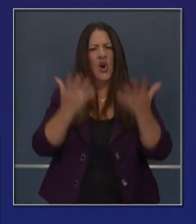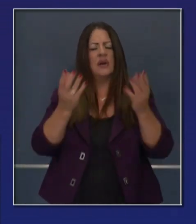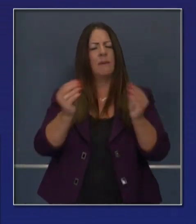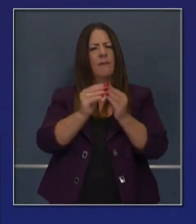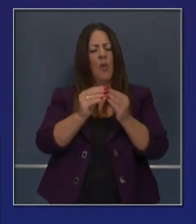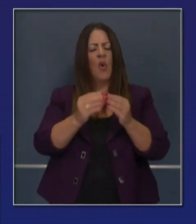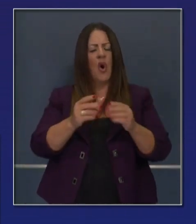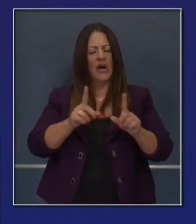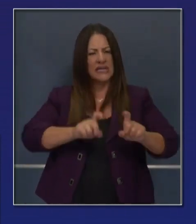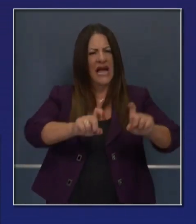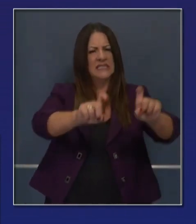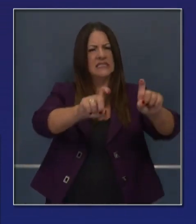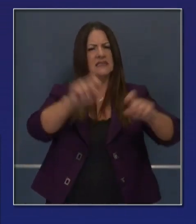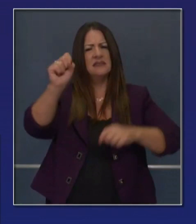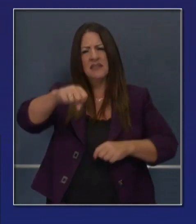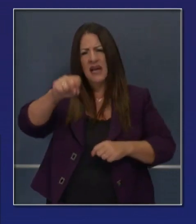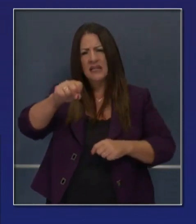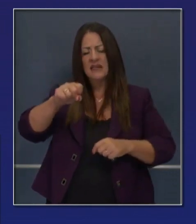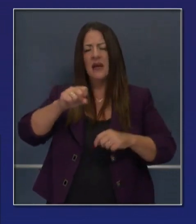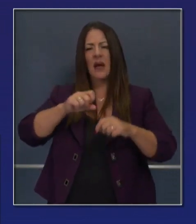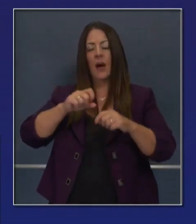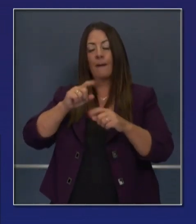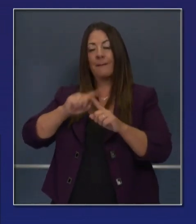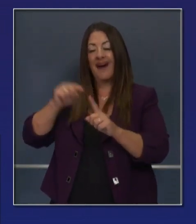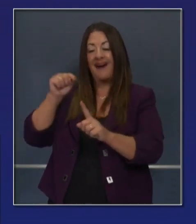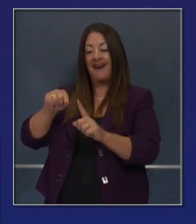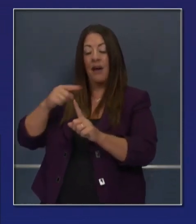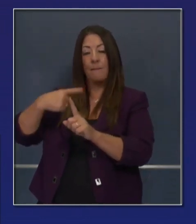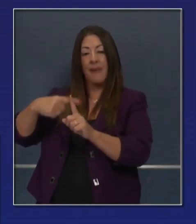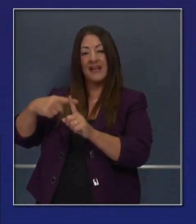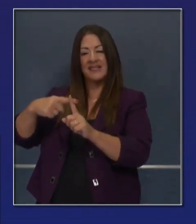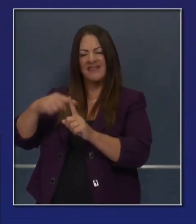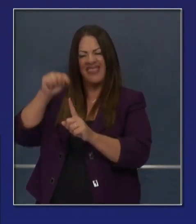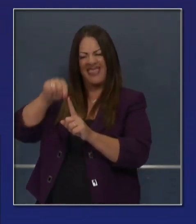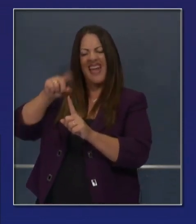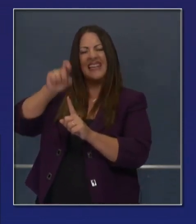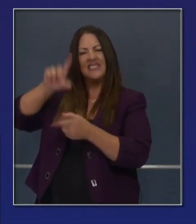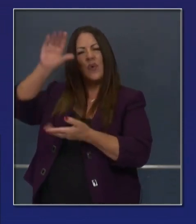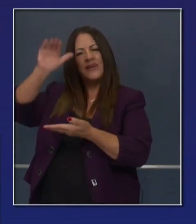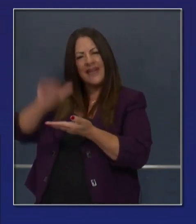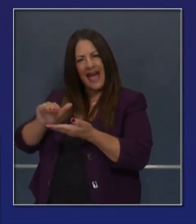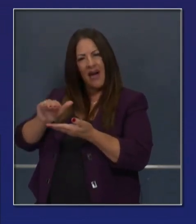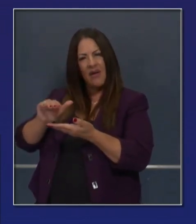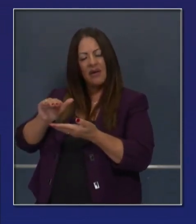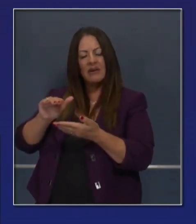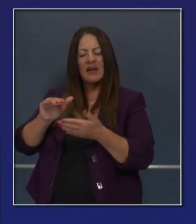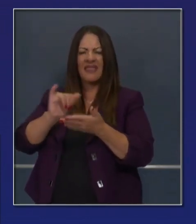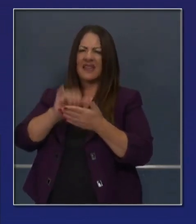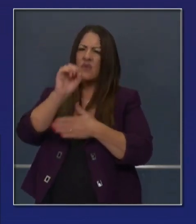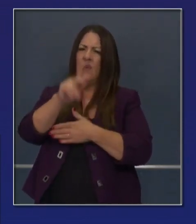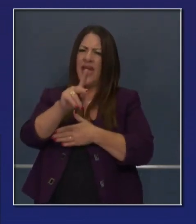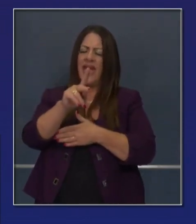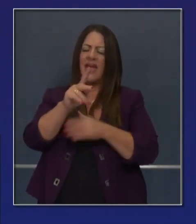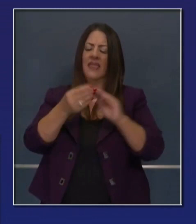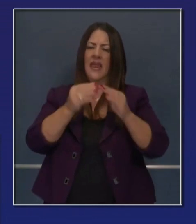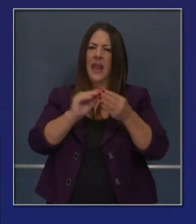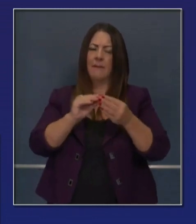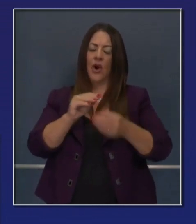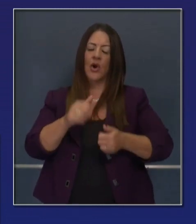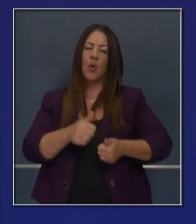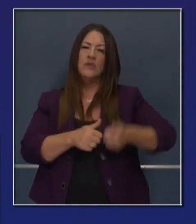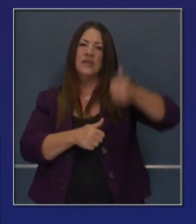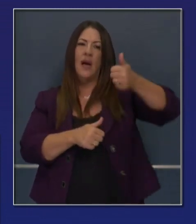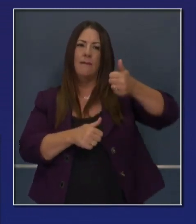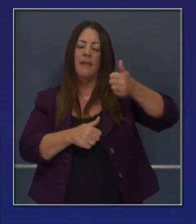of California, but we want to keep that positivity rate down. Even as the total number of cases go up, which I know generates headlines, the